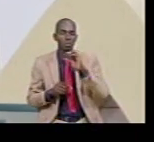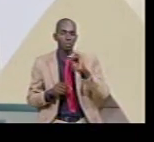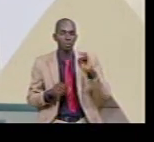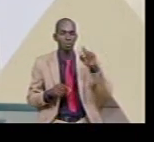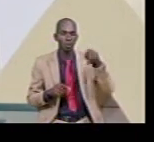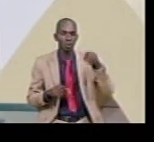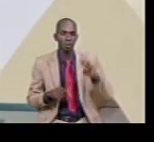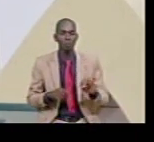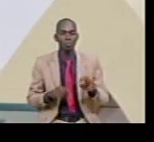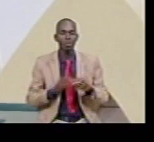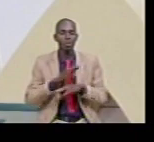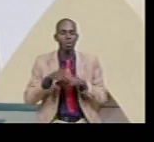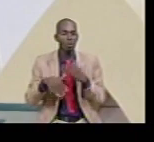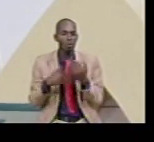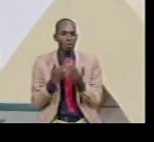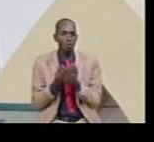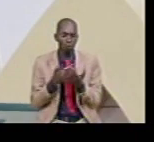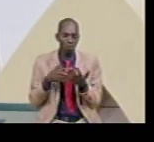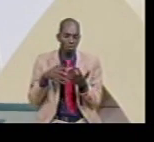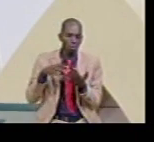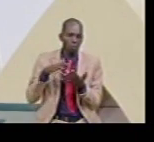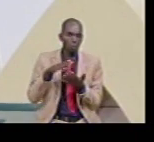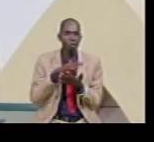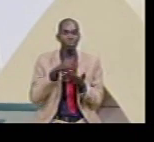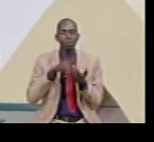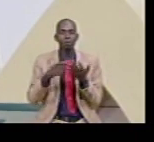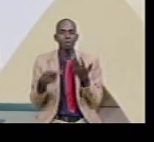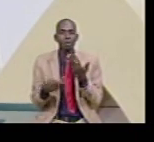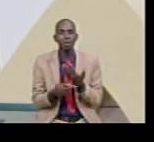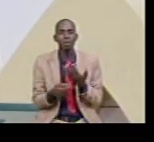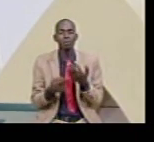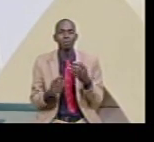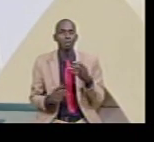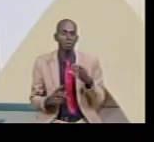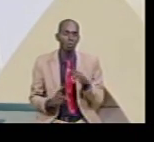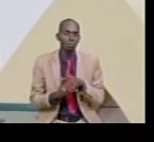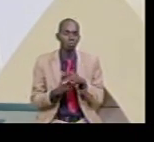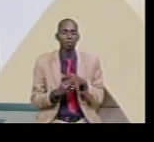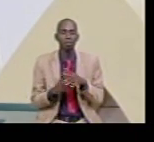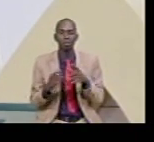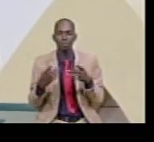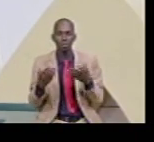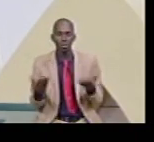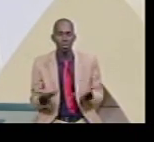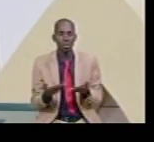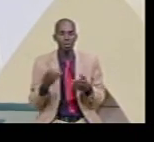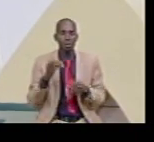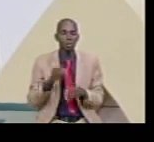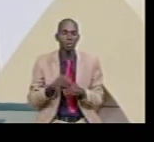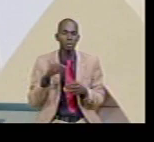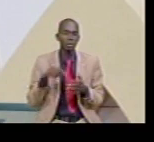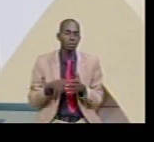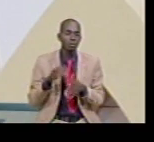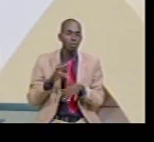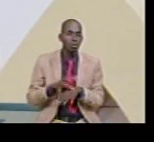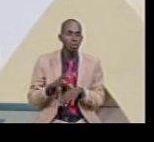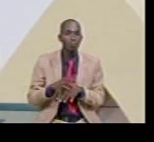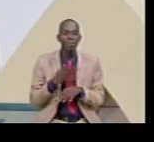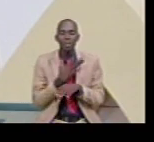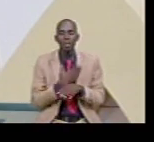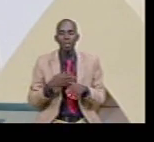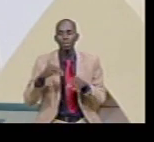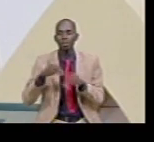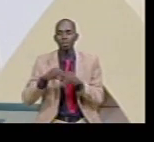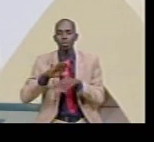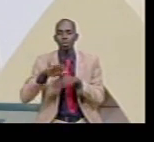this program take place in all the Deeper Life Bible Church location nearest to